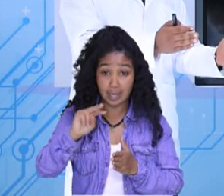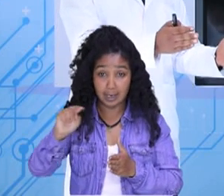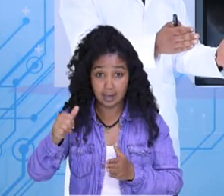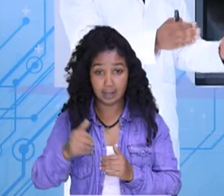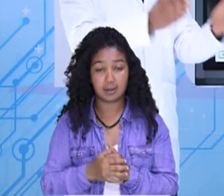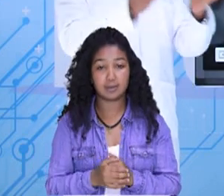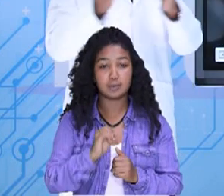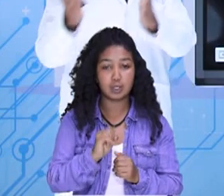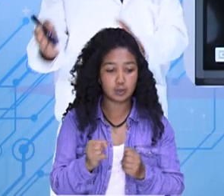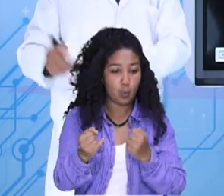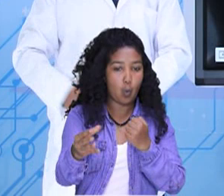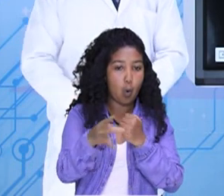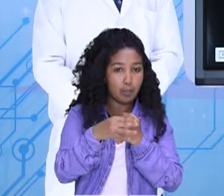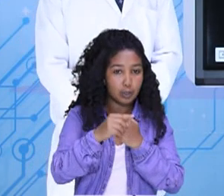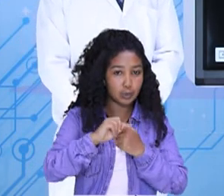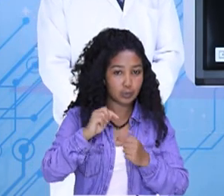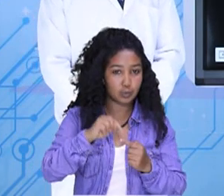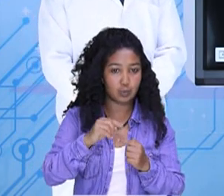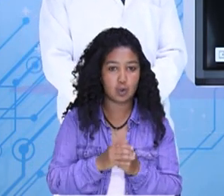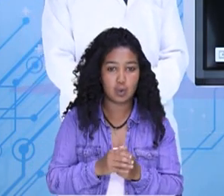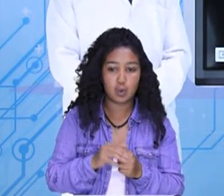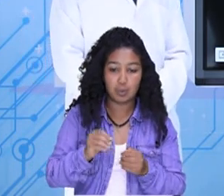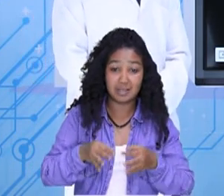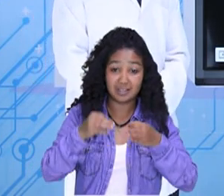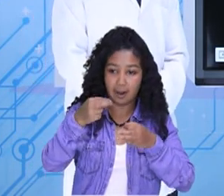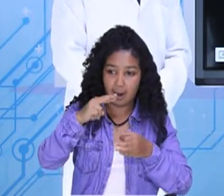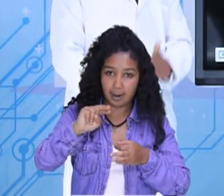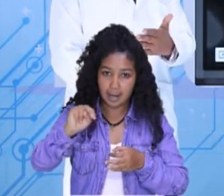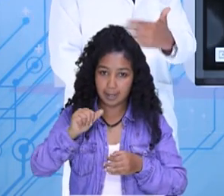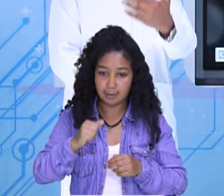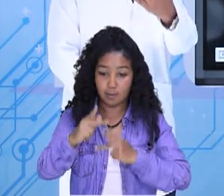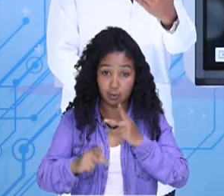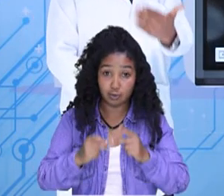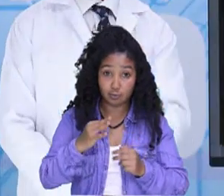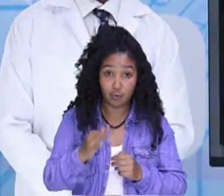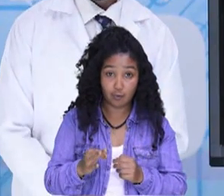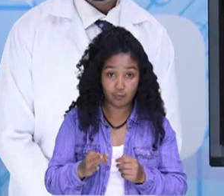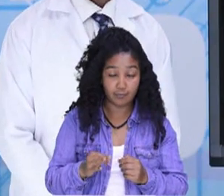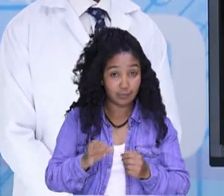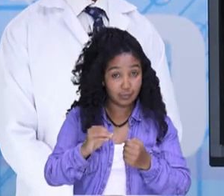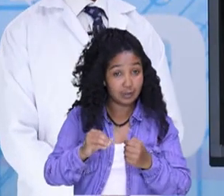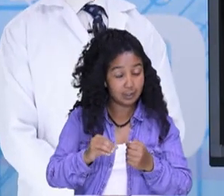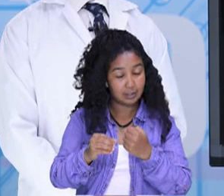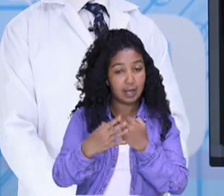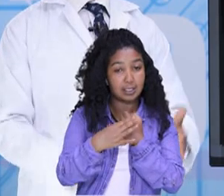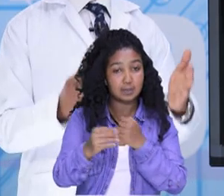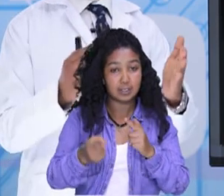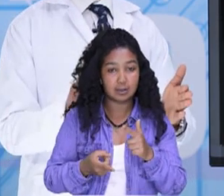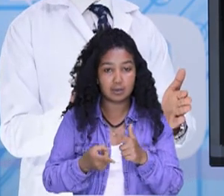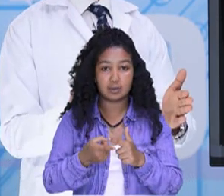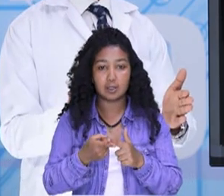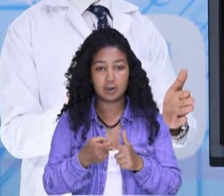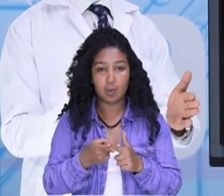DNA is copied into messenger RNA in the process of transcription, and